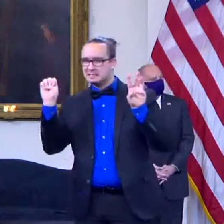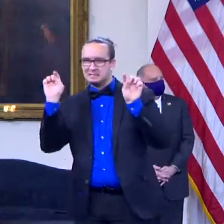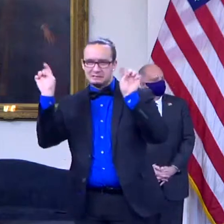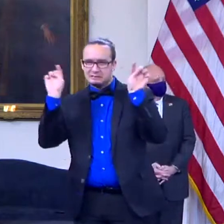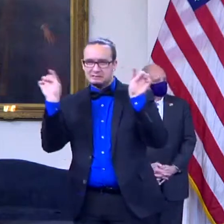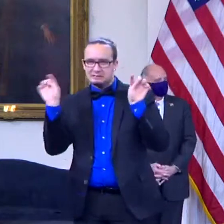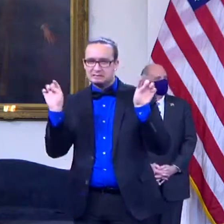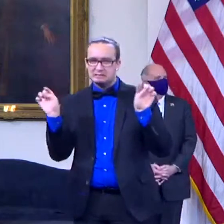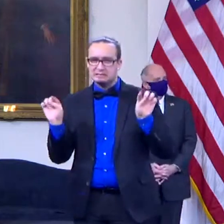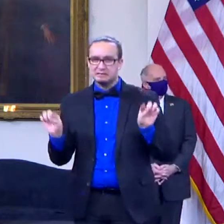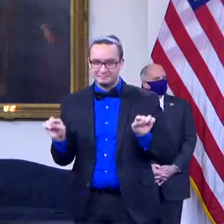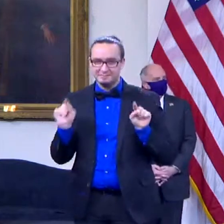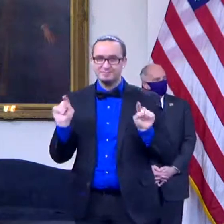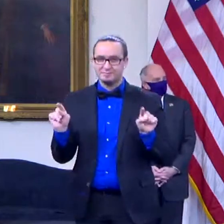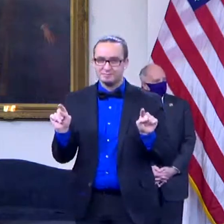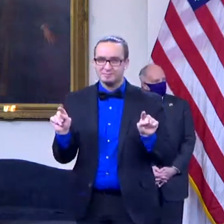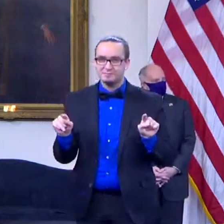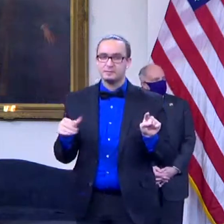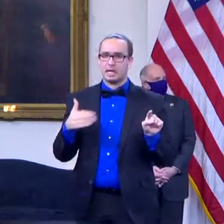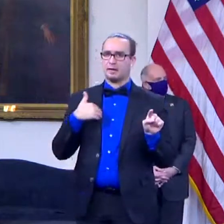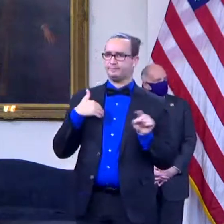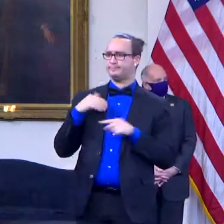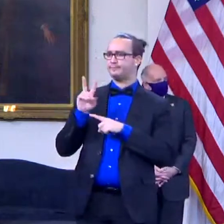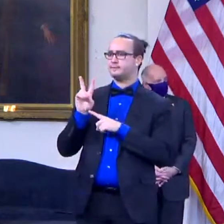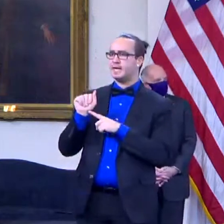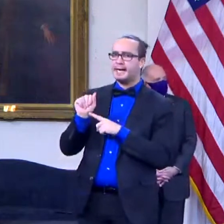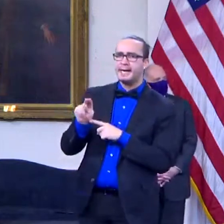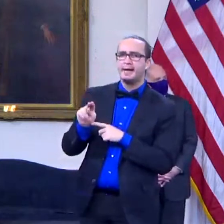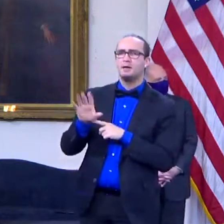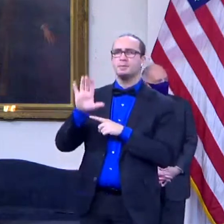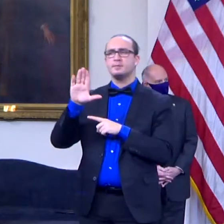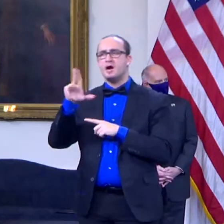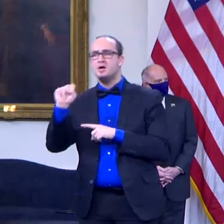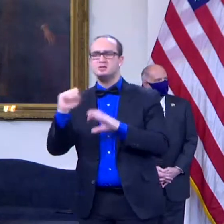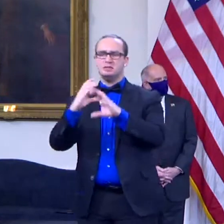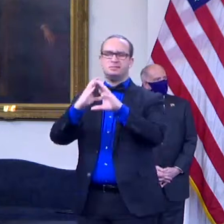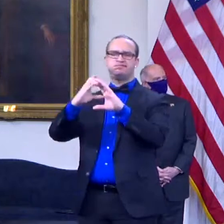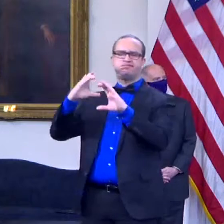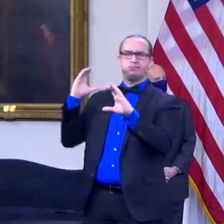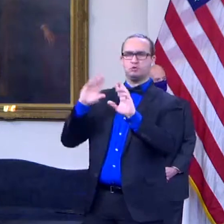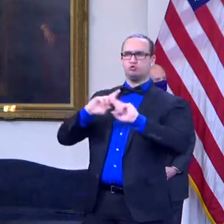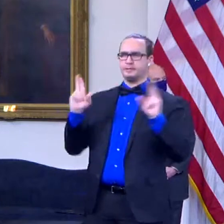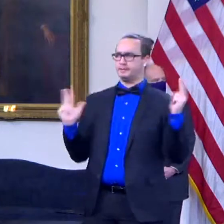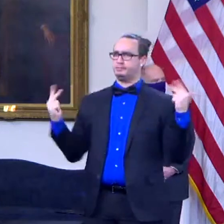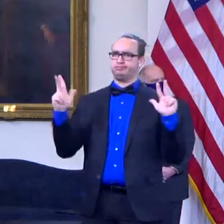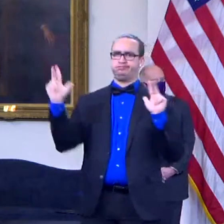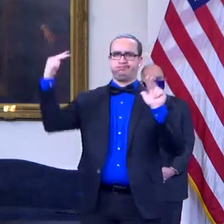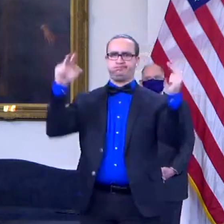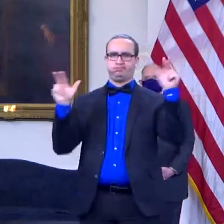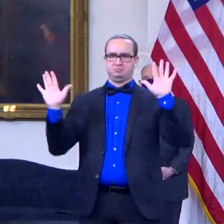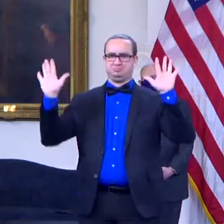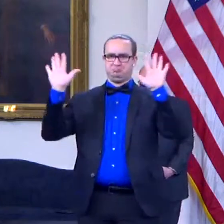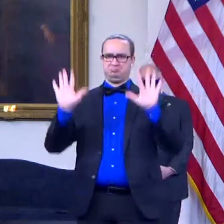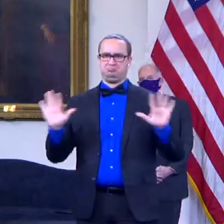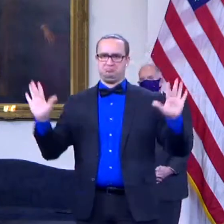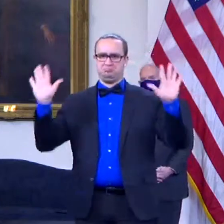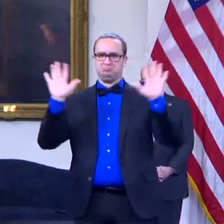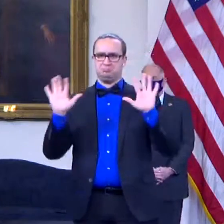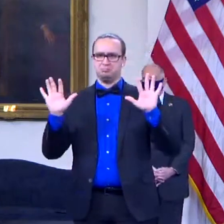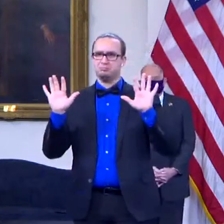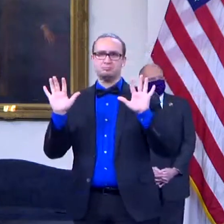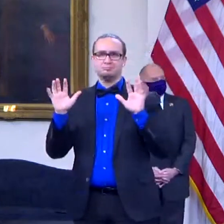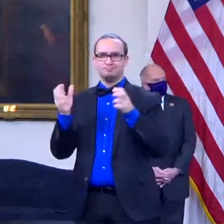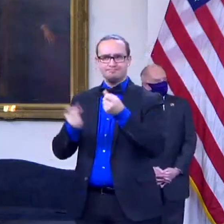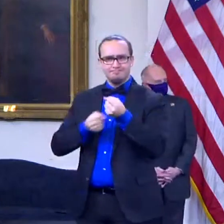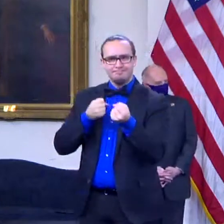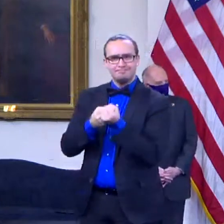shore. Actually, in Dorchester County, they're actually doing a pretty good job with their mobile vacs that they have, and we're going to supplement that with our mobile